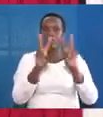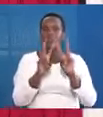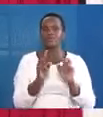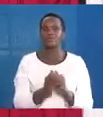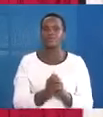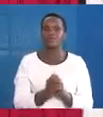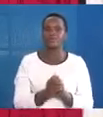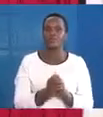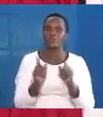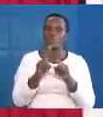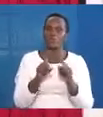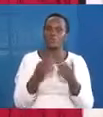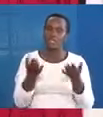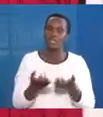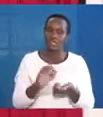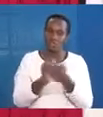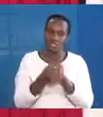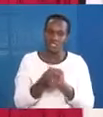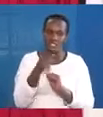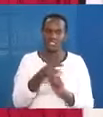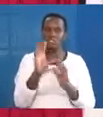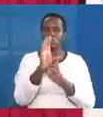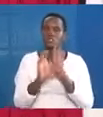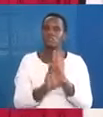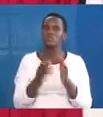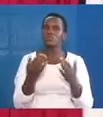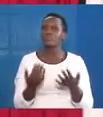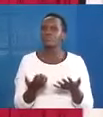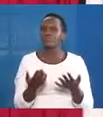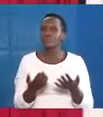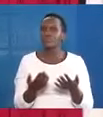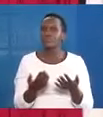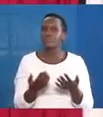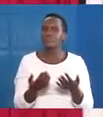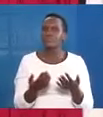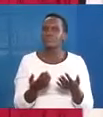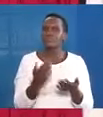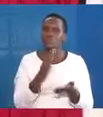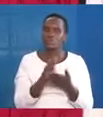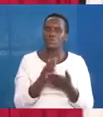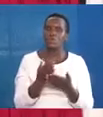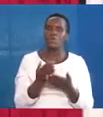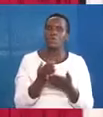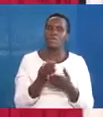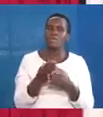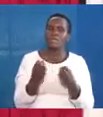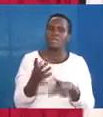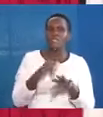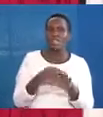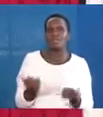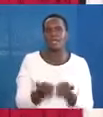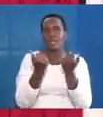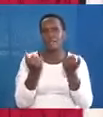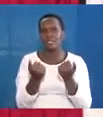The need for change of our Constitution has been with us for some time. It has